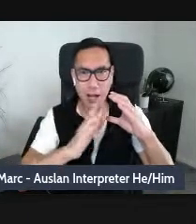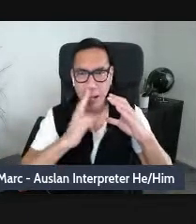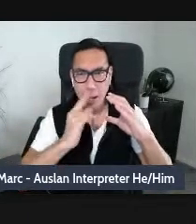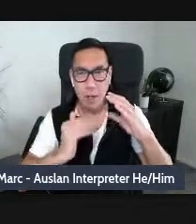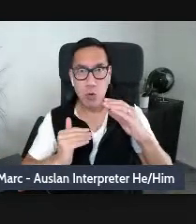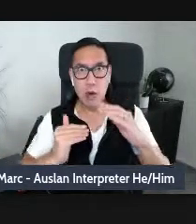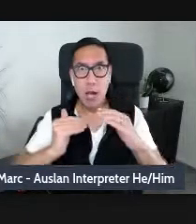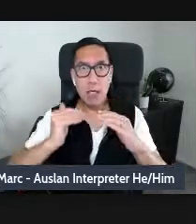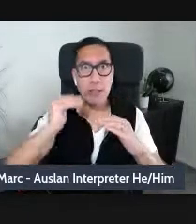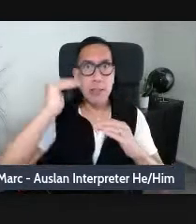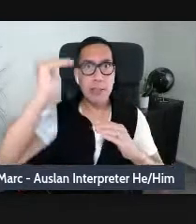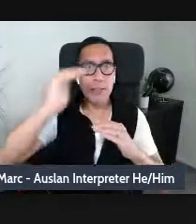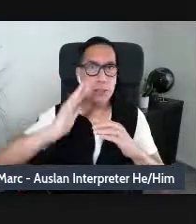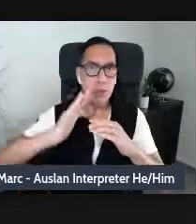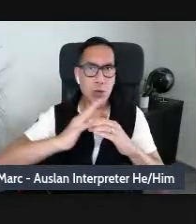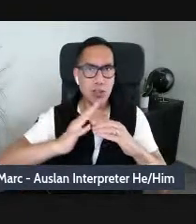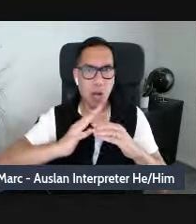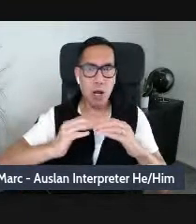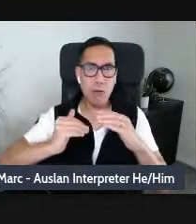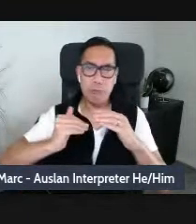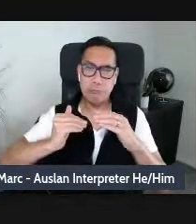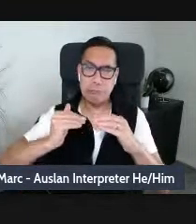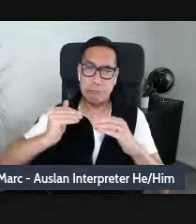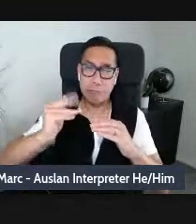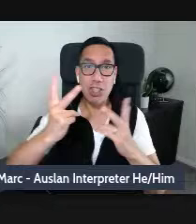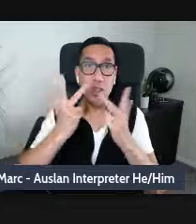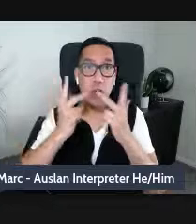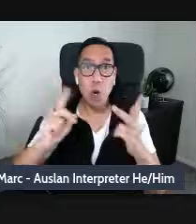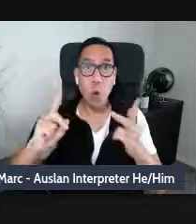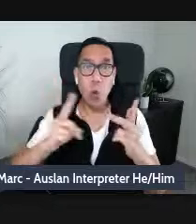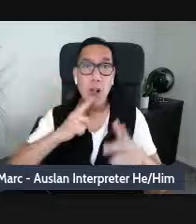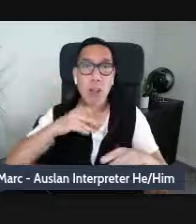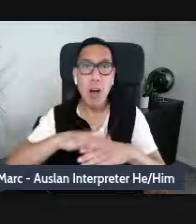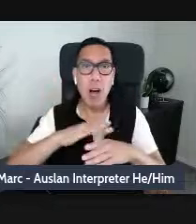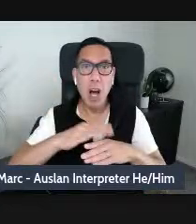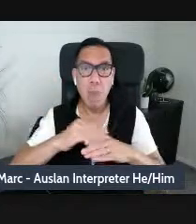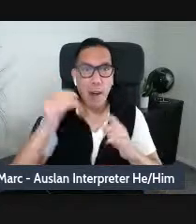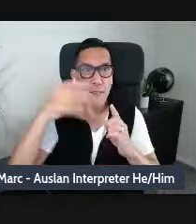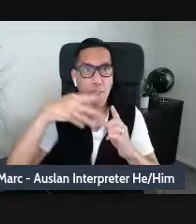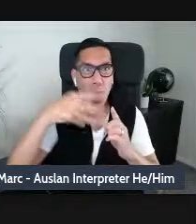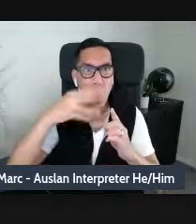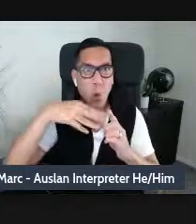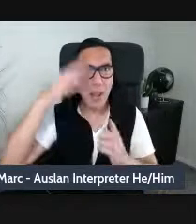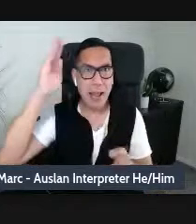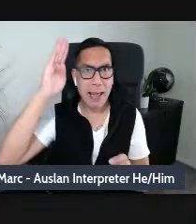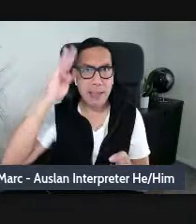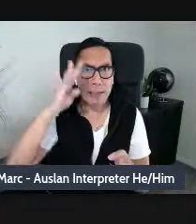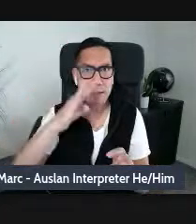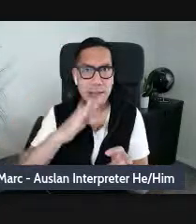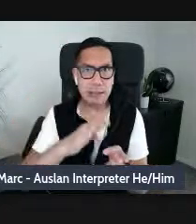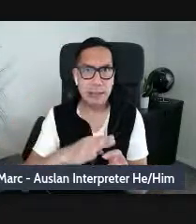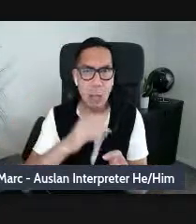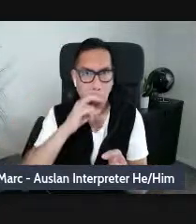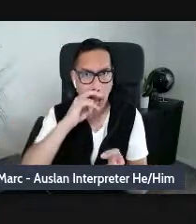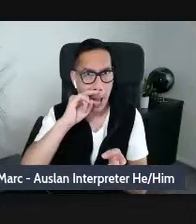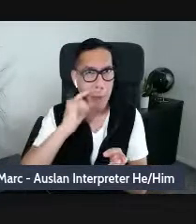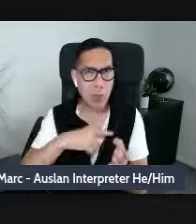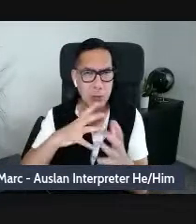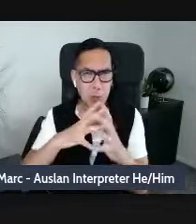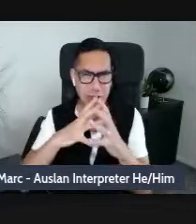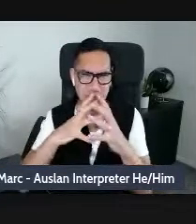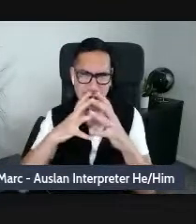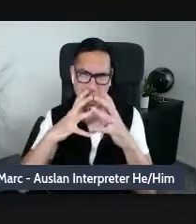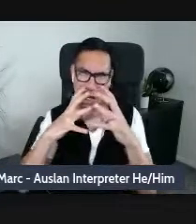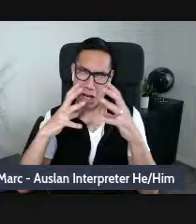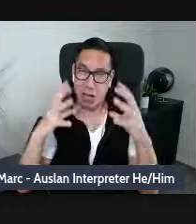that he's shown that this reduces the blood flow in these collateral vessels. And so we think that that's sort